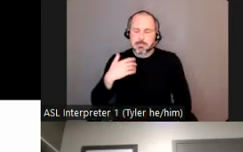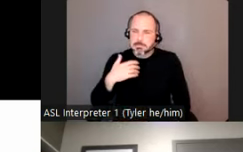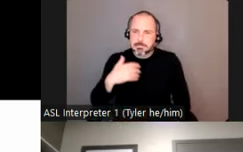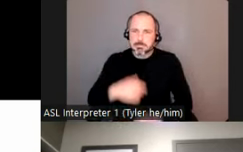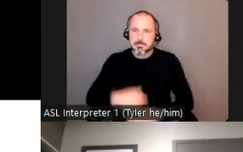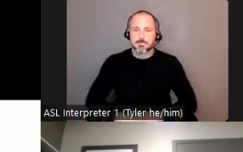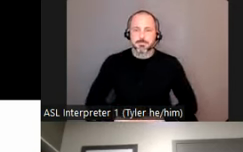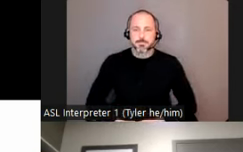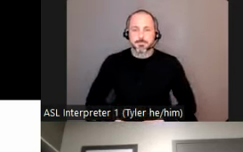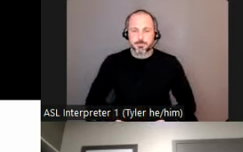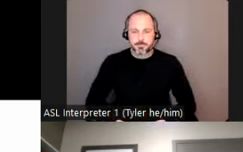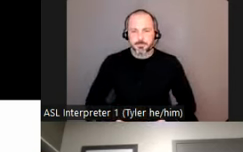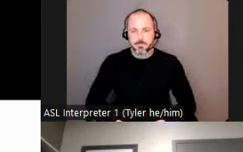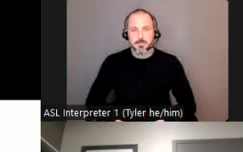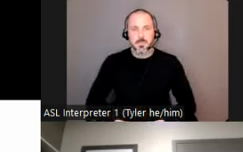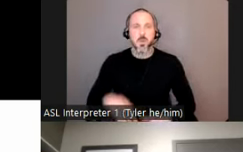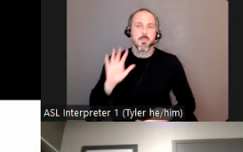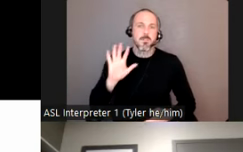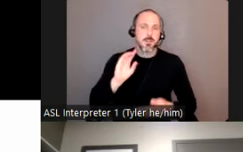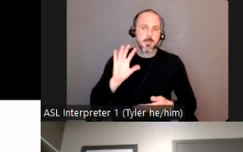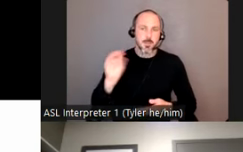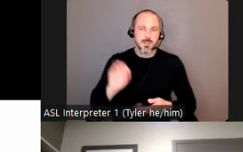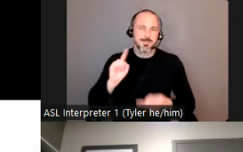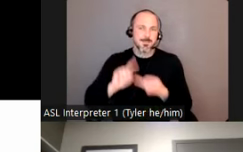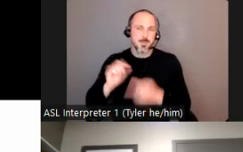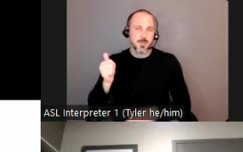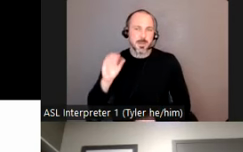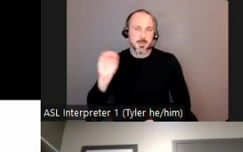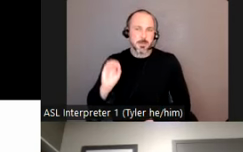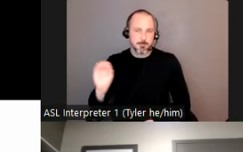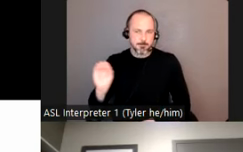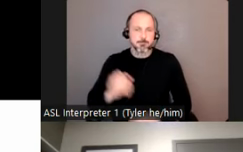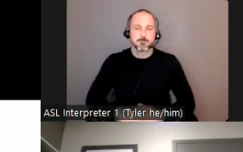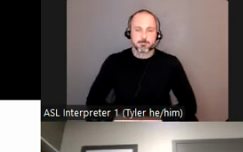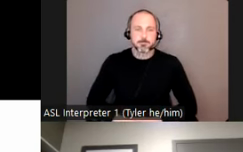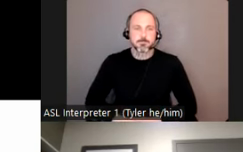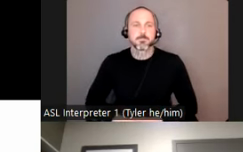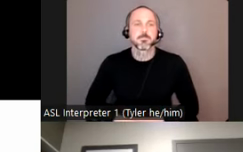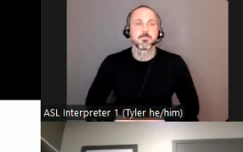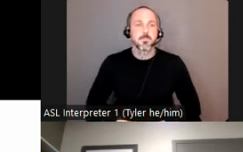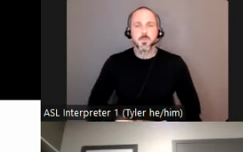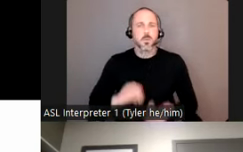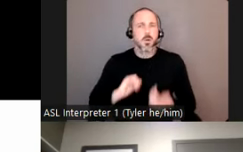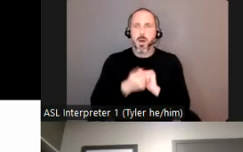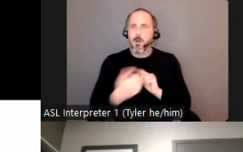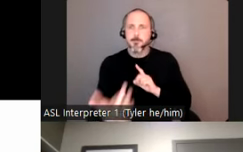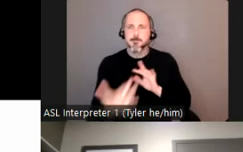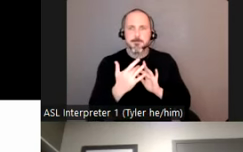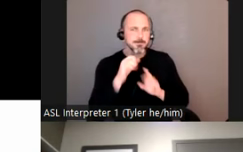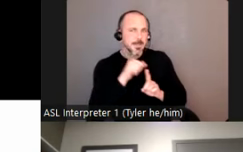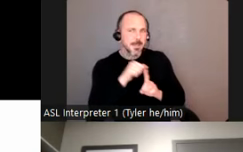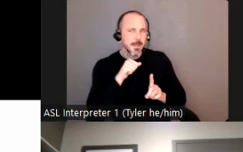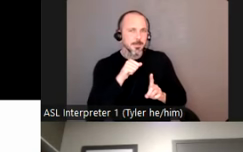So here are top solicitation methods that we're seeing. We're seeing direct call is very, very strong.